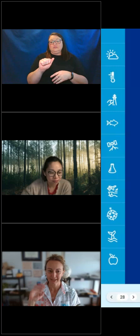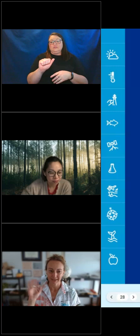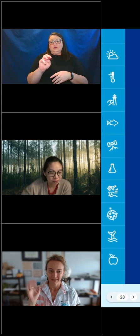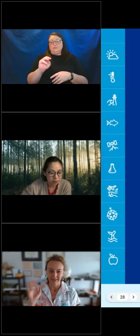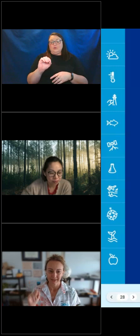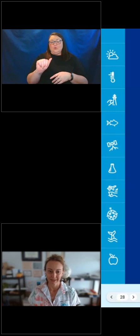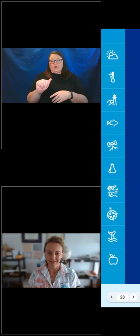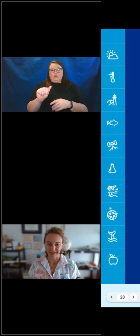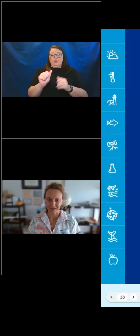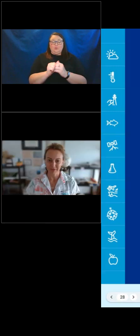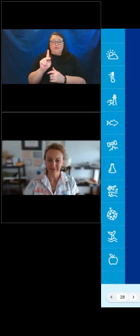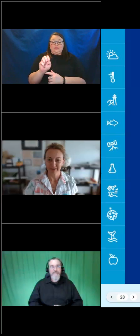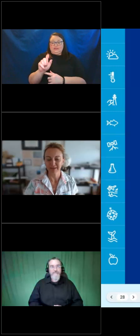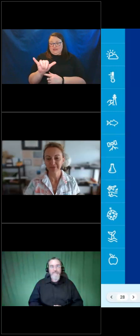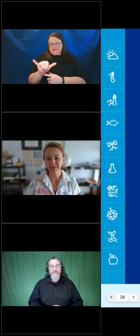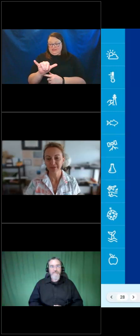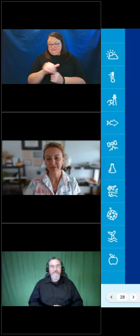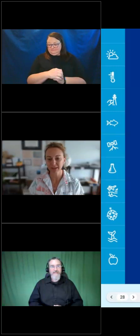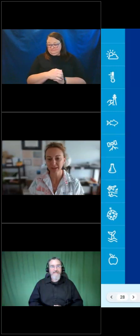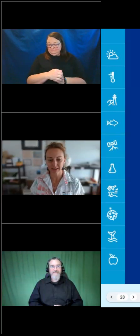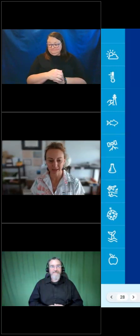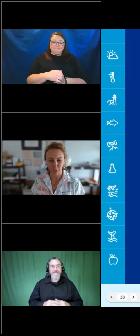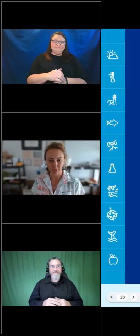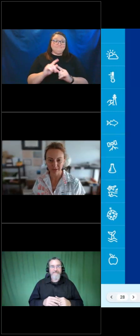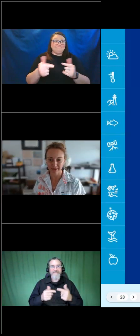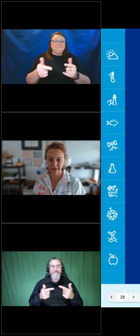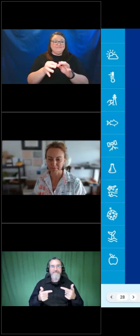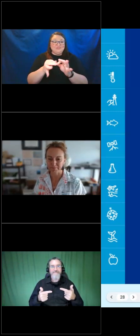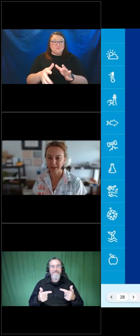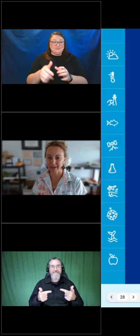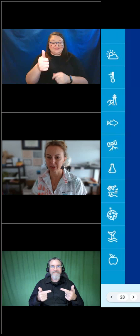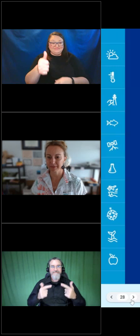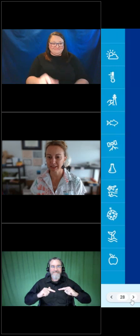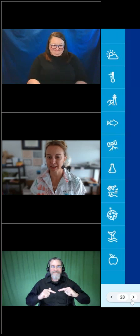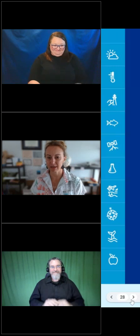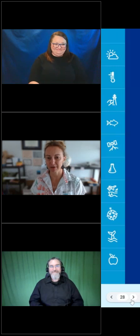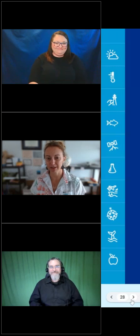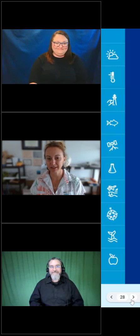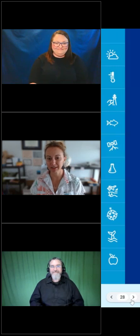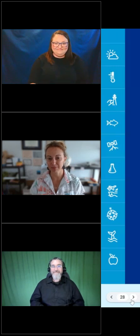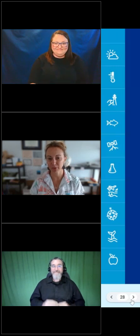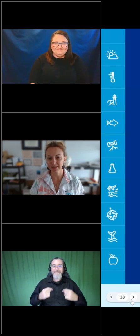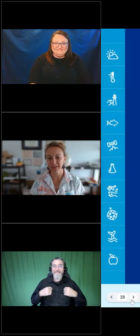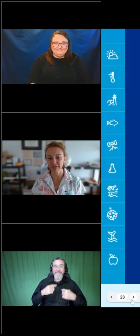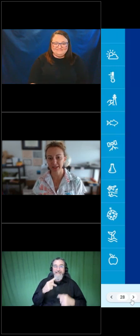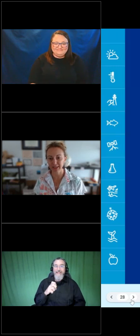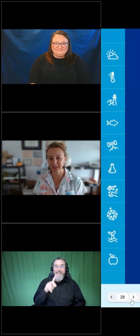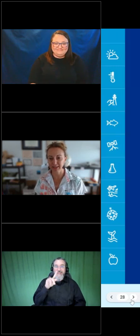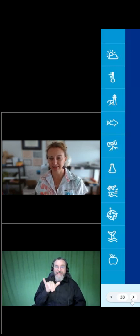Kelly. Talofa from American Samoa. I serve as the American